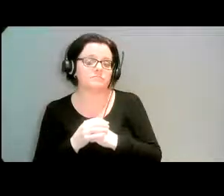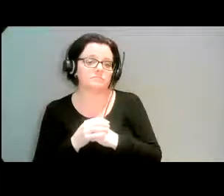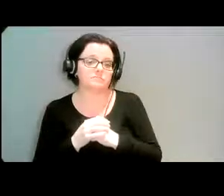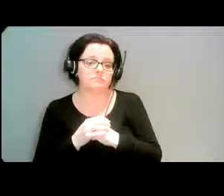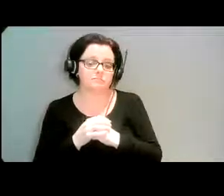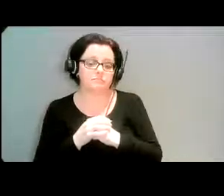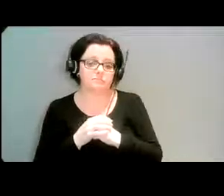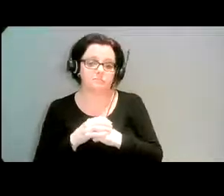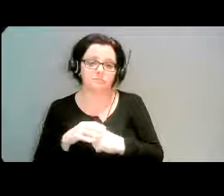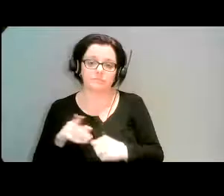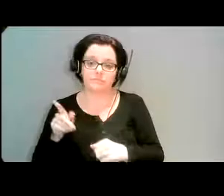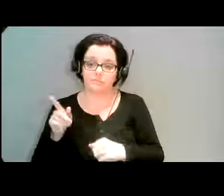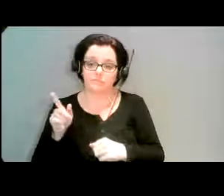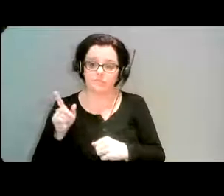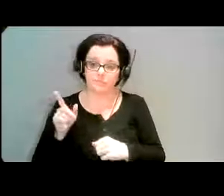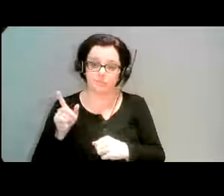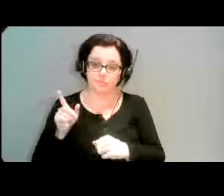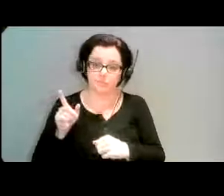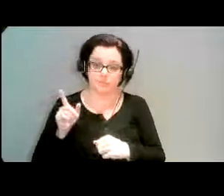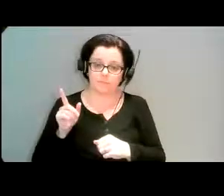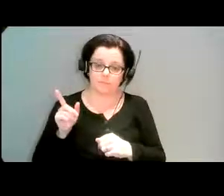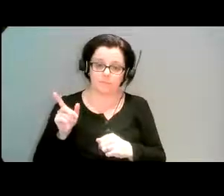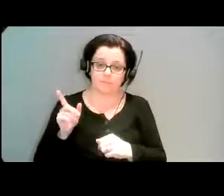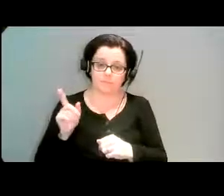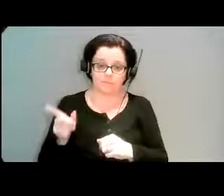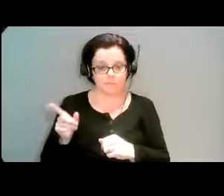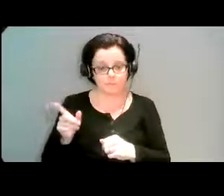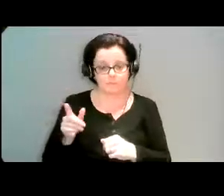this basically how to challenge